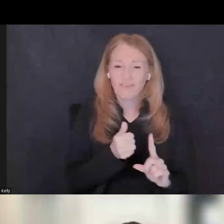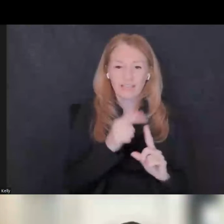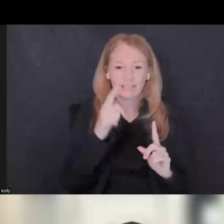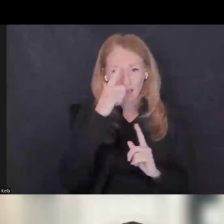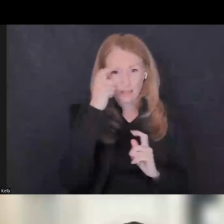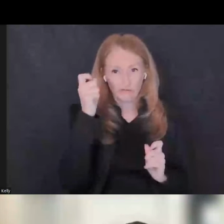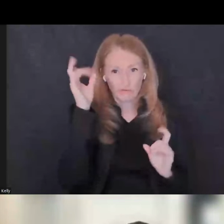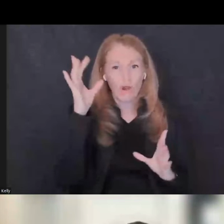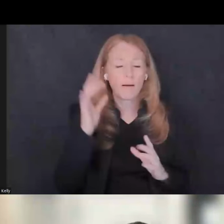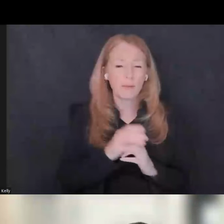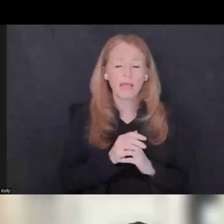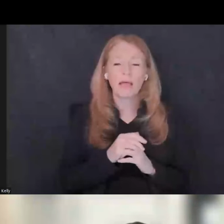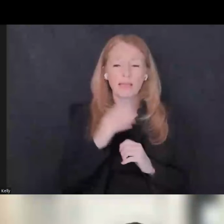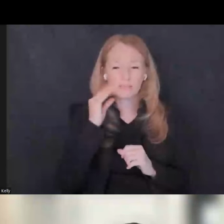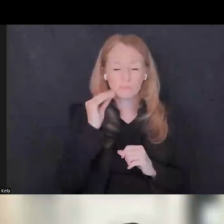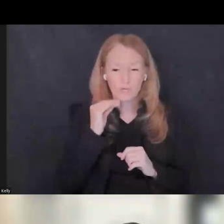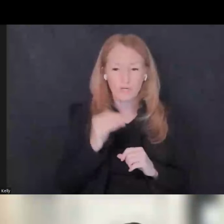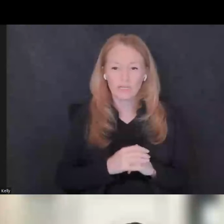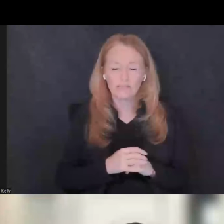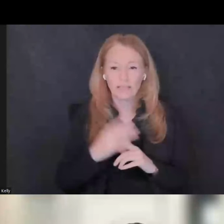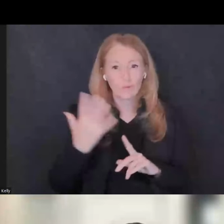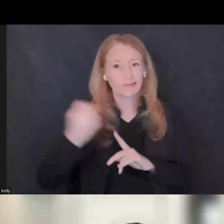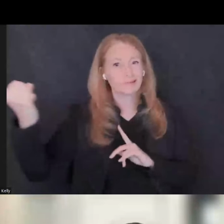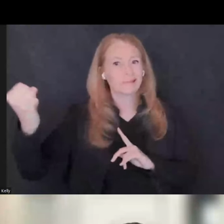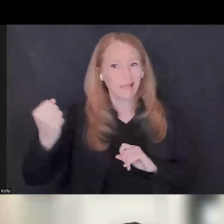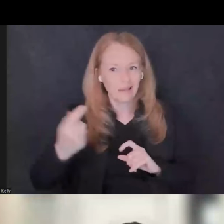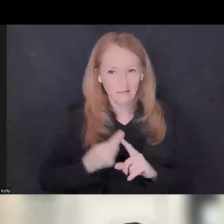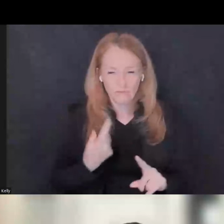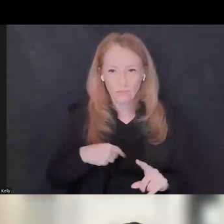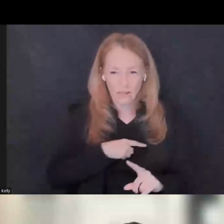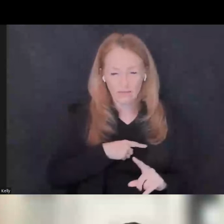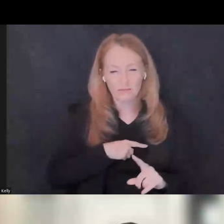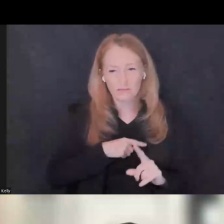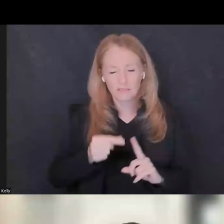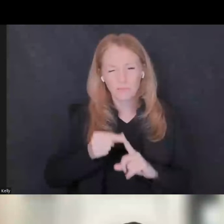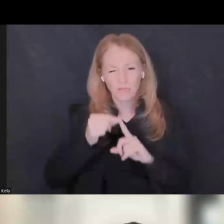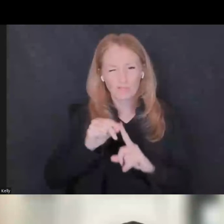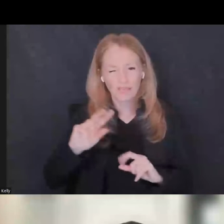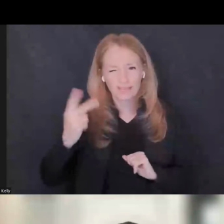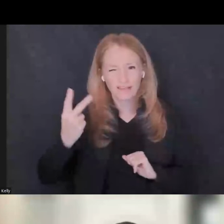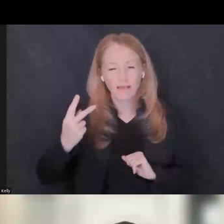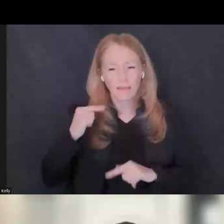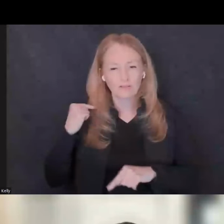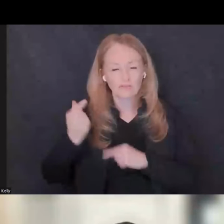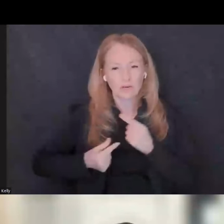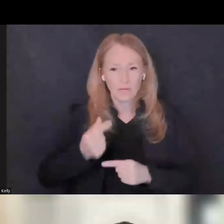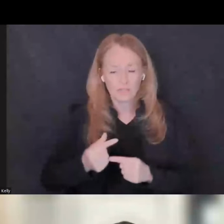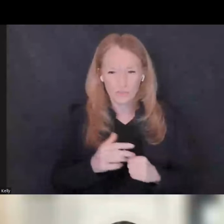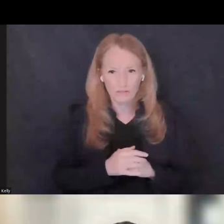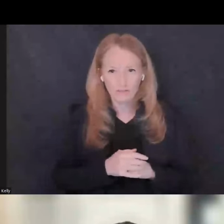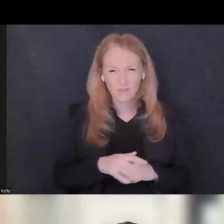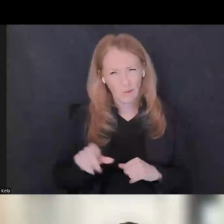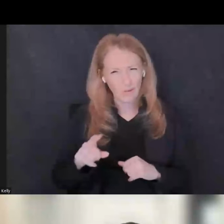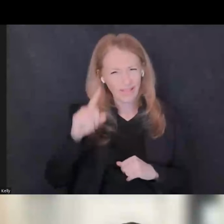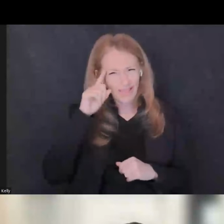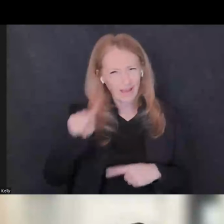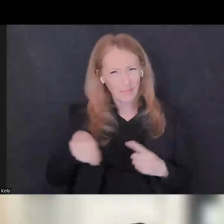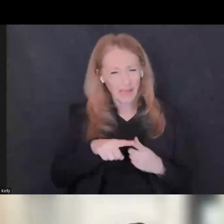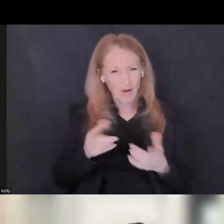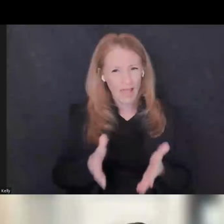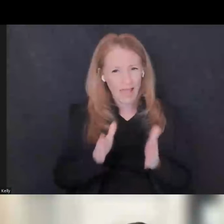us, especially second generations. So we have to keep these things in mind, because something so simple as asking for help